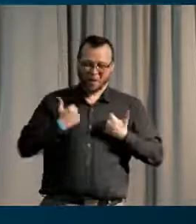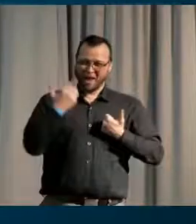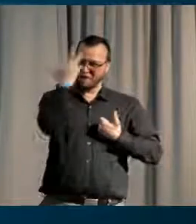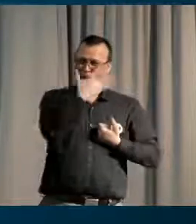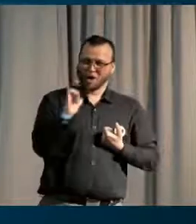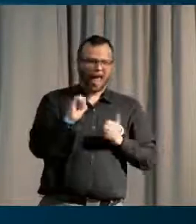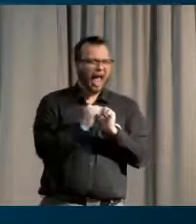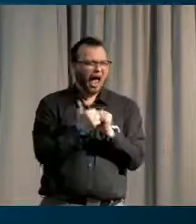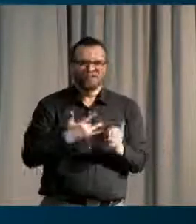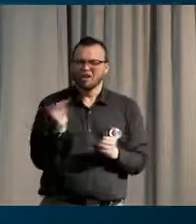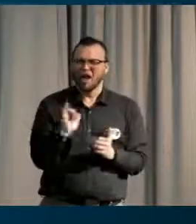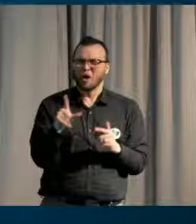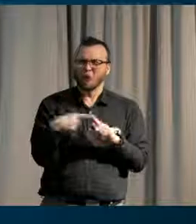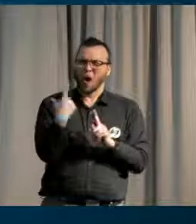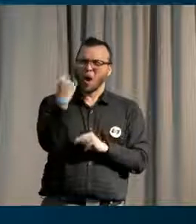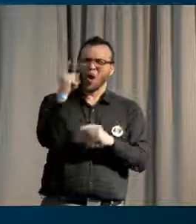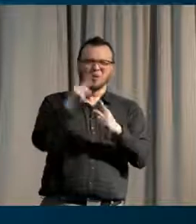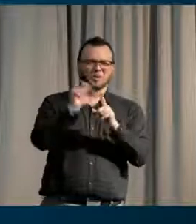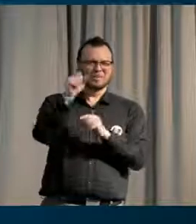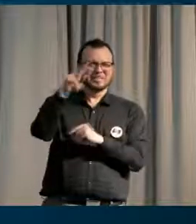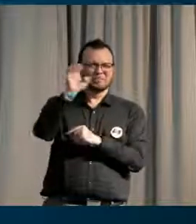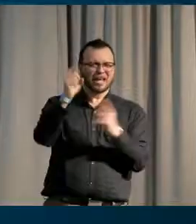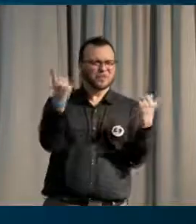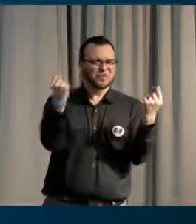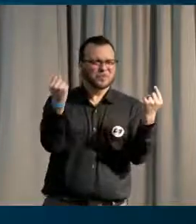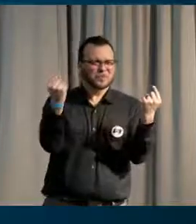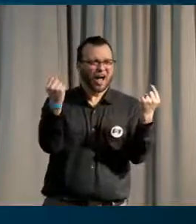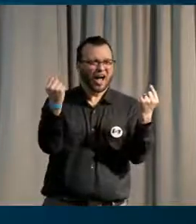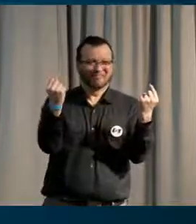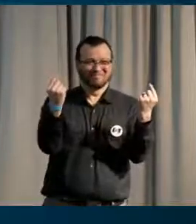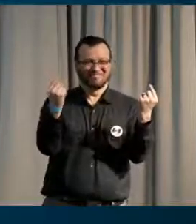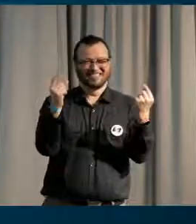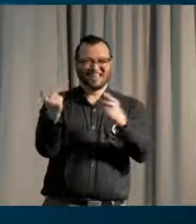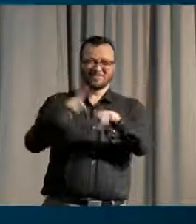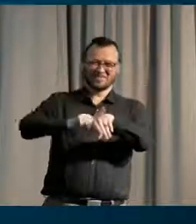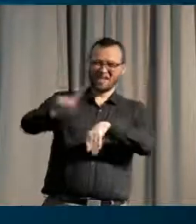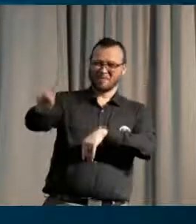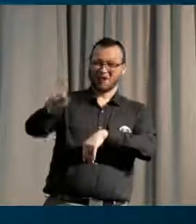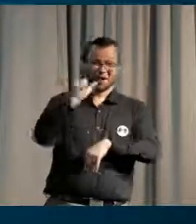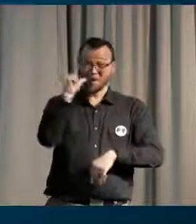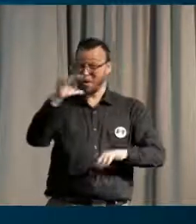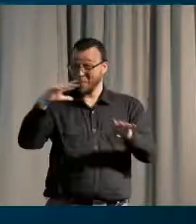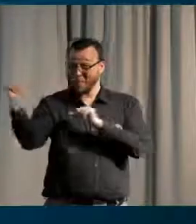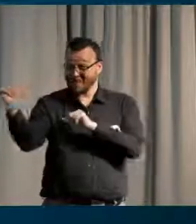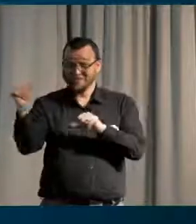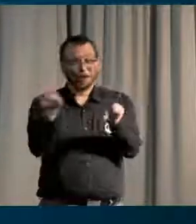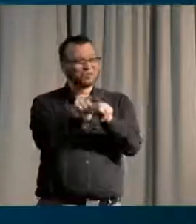in space. So everyone will be right back here at 1 o'clock. Don't go anywhere. And that goes for you all